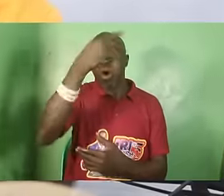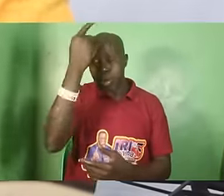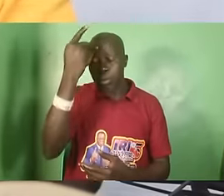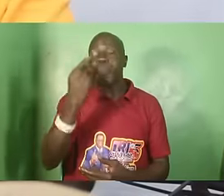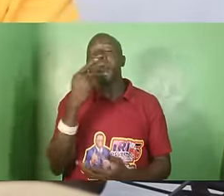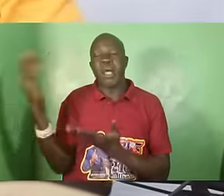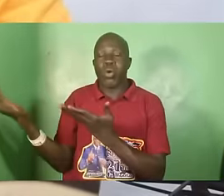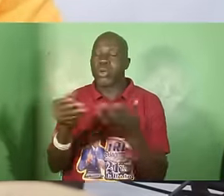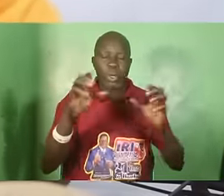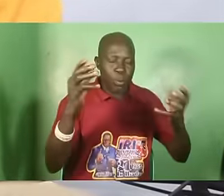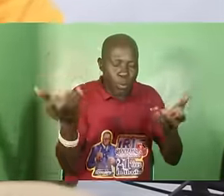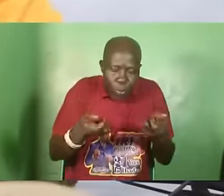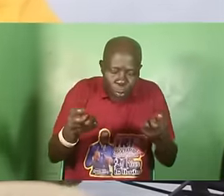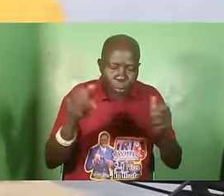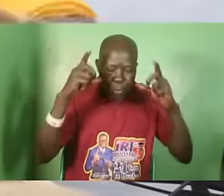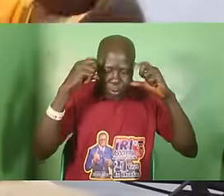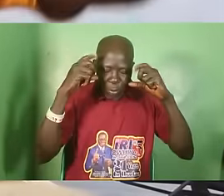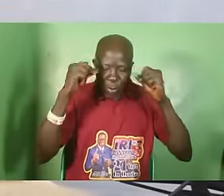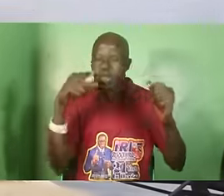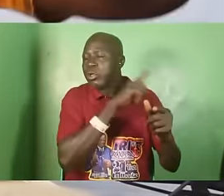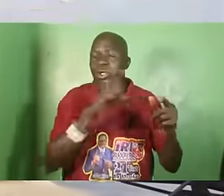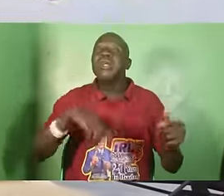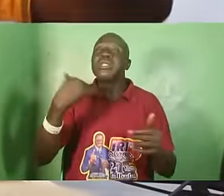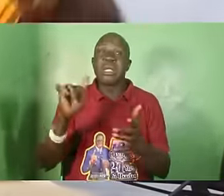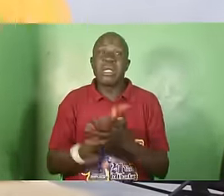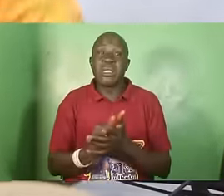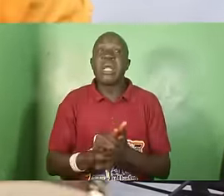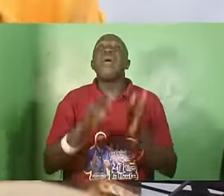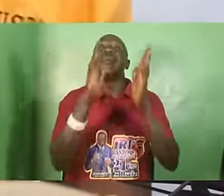feet. Parents, all their children, stand up. Stand up.